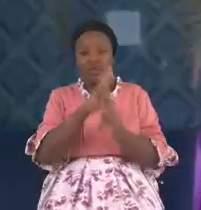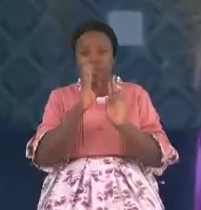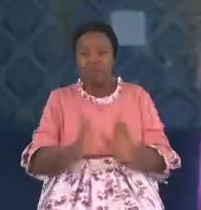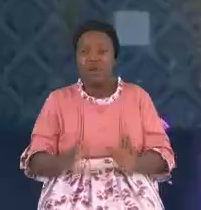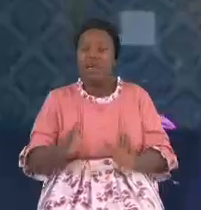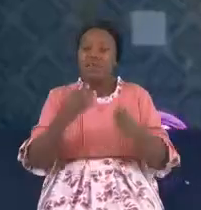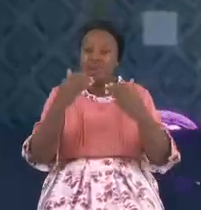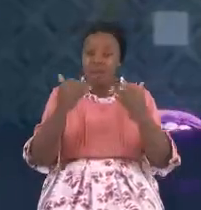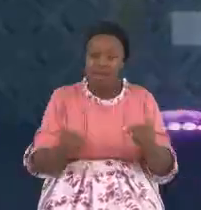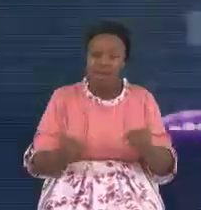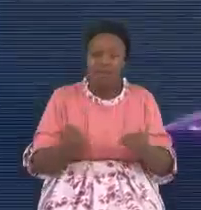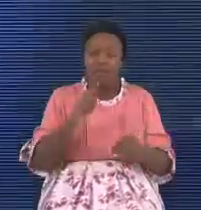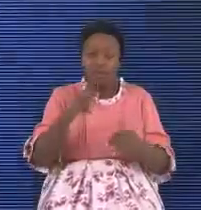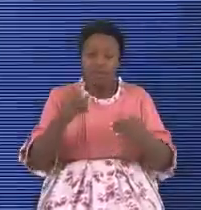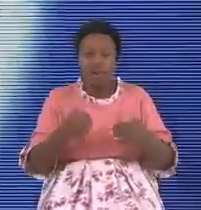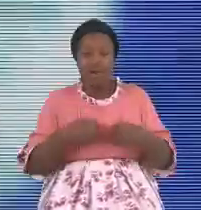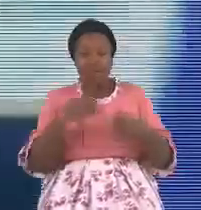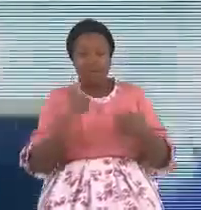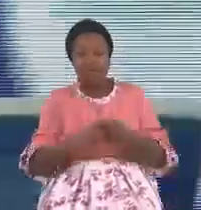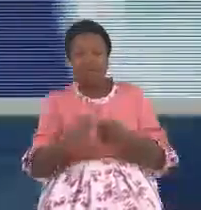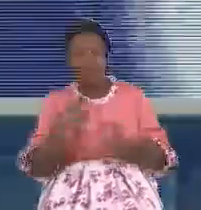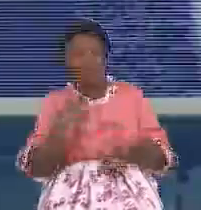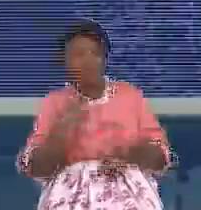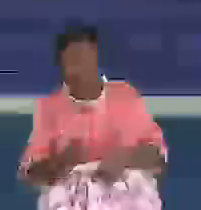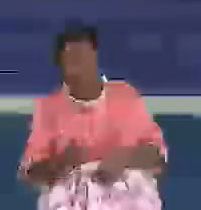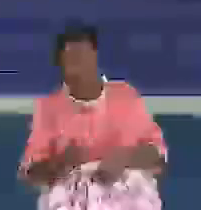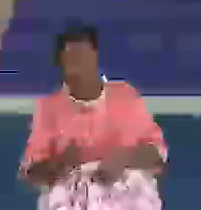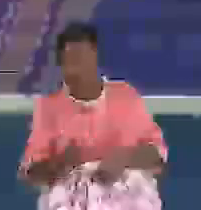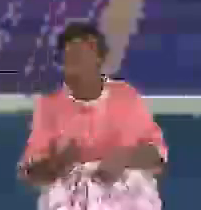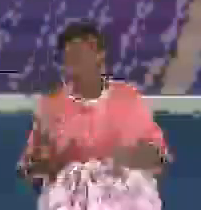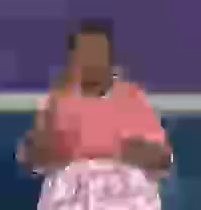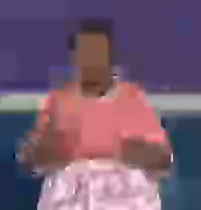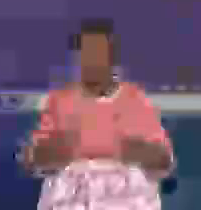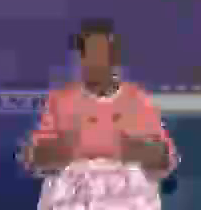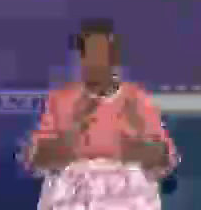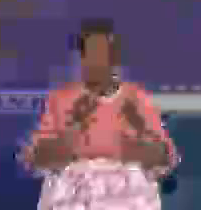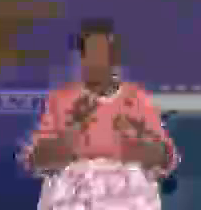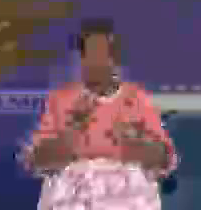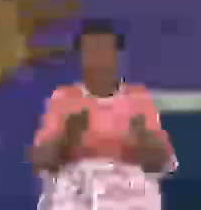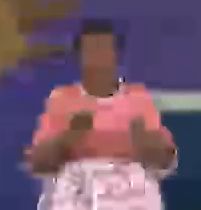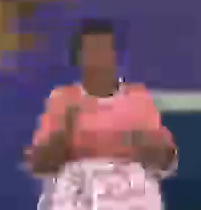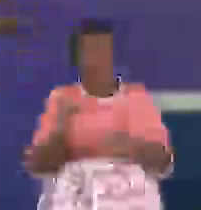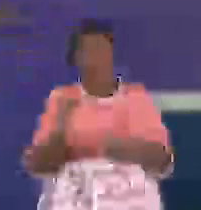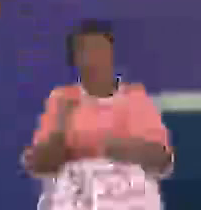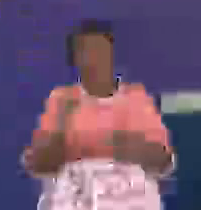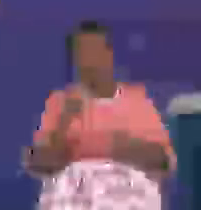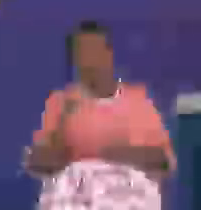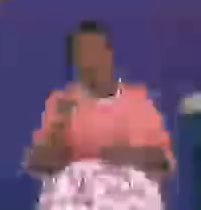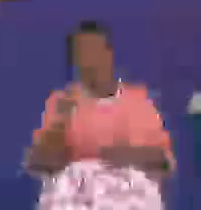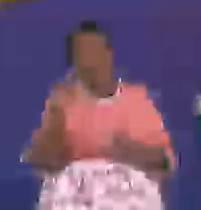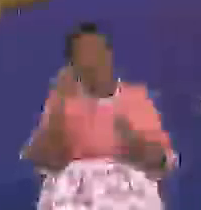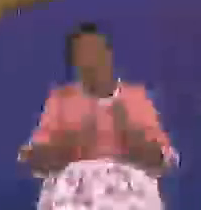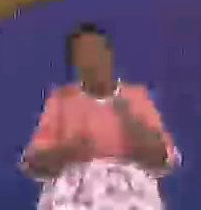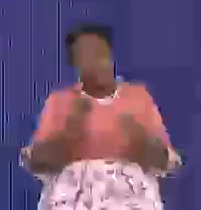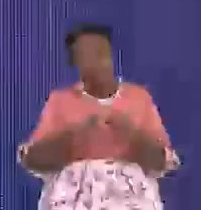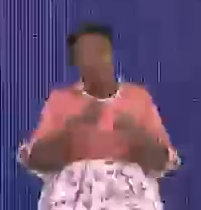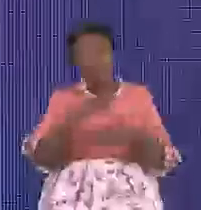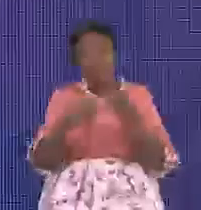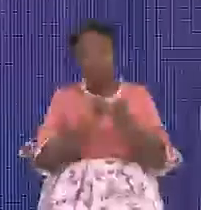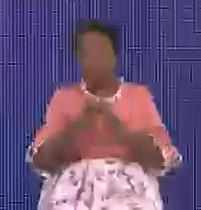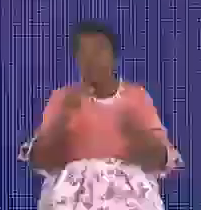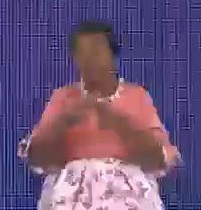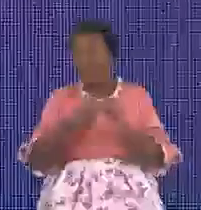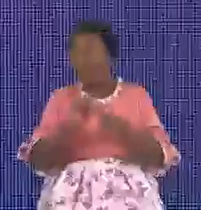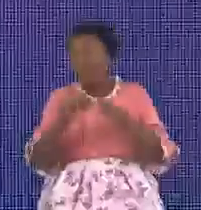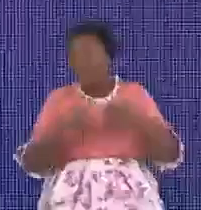you should be able to tell if you want an end to all those problems that you have faced the problem